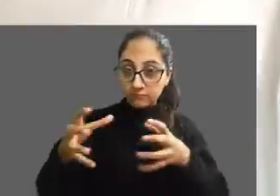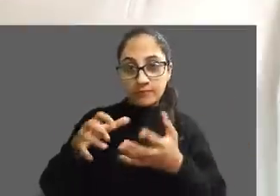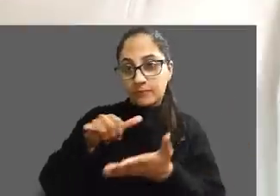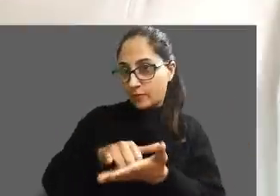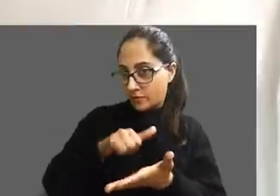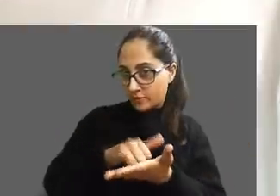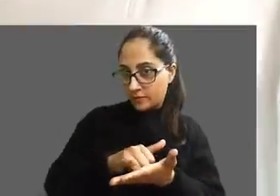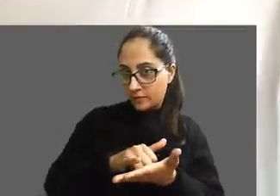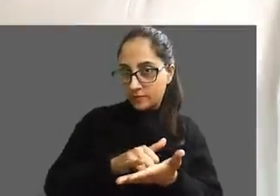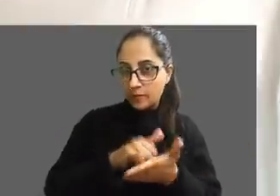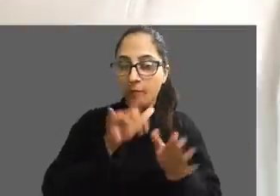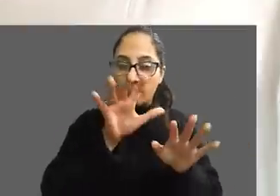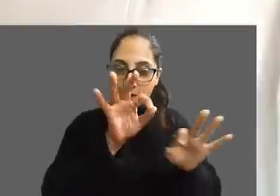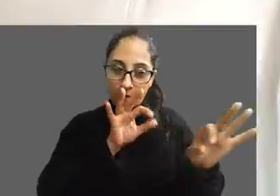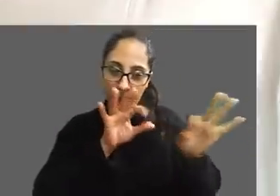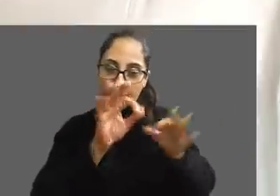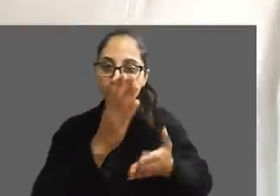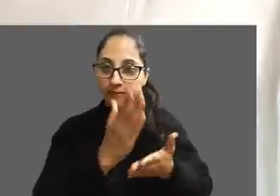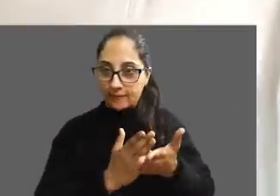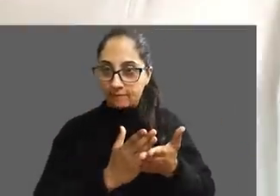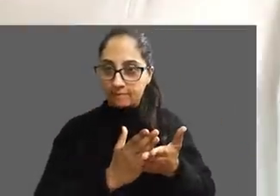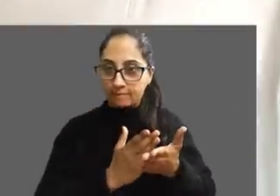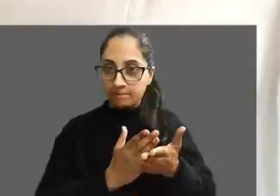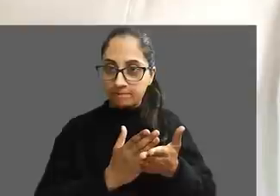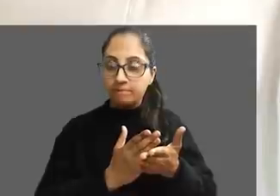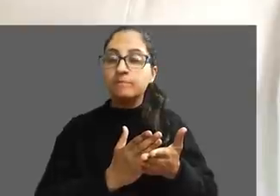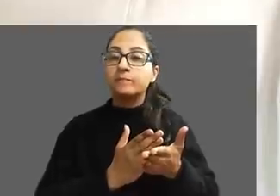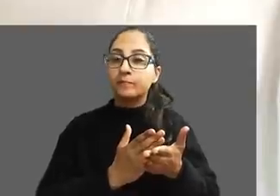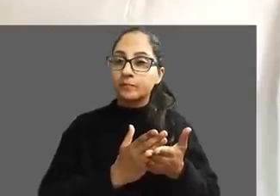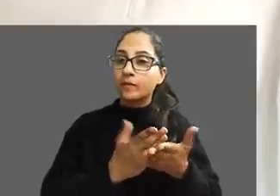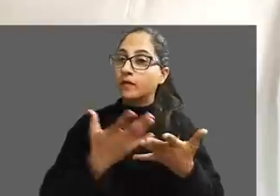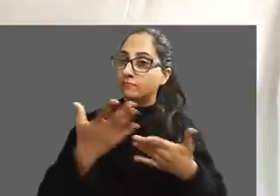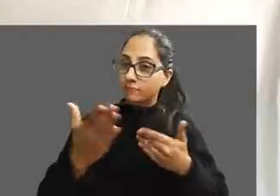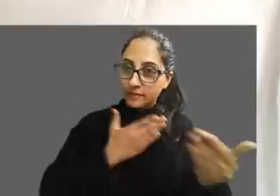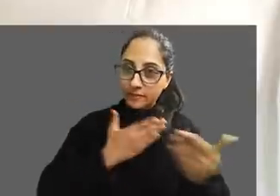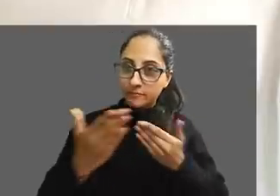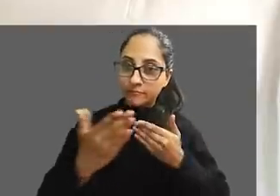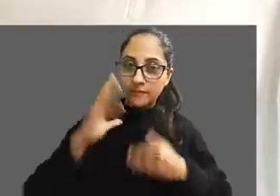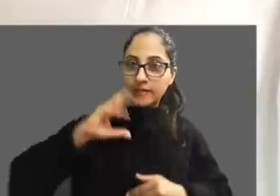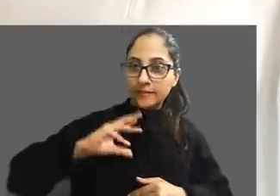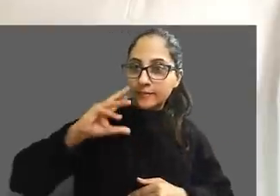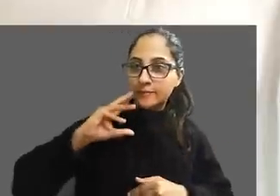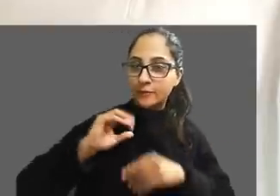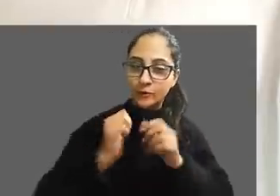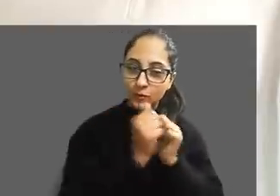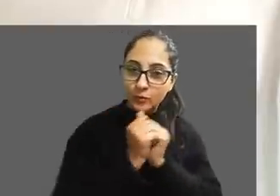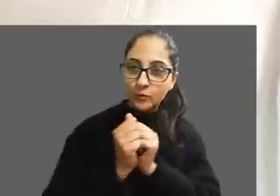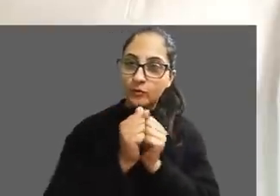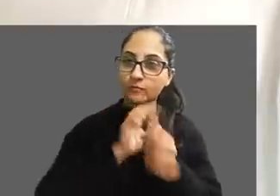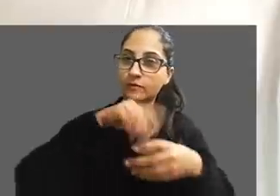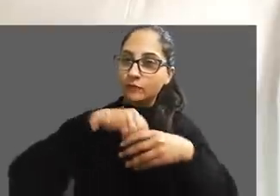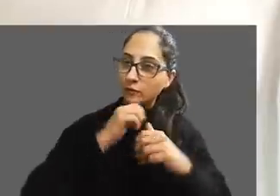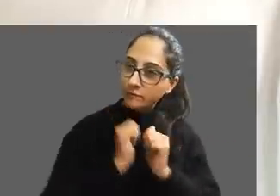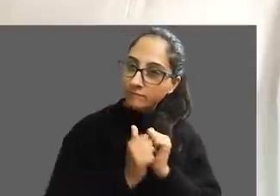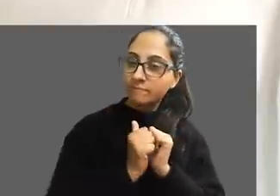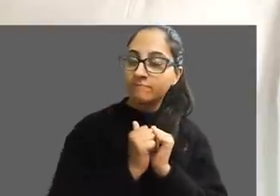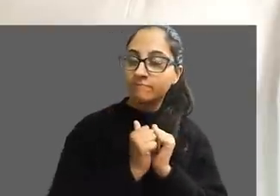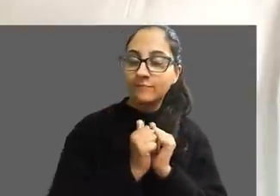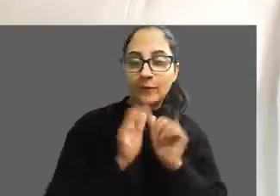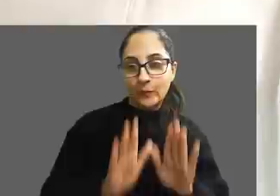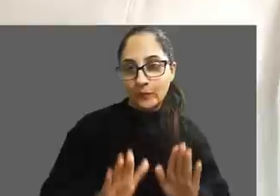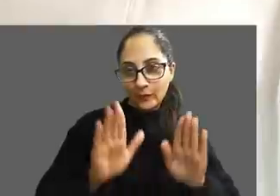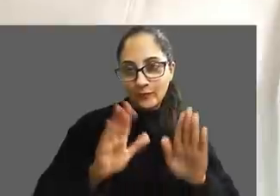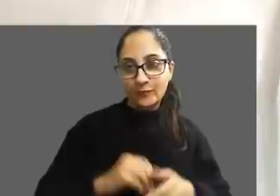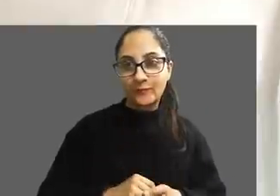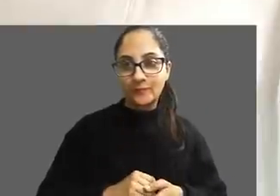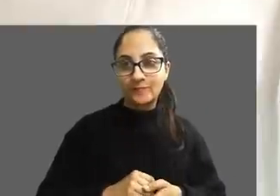to recite in front of our Imam, but with the bonds that were formed, it really felt as though we all had. These are the